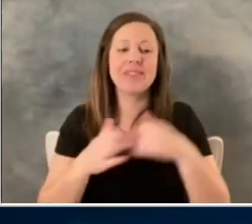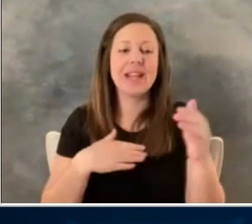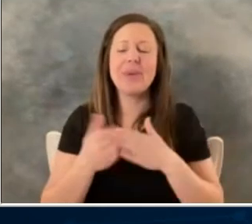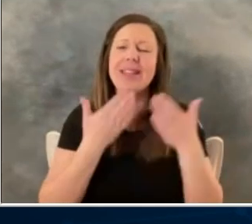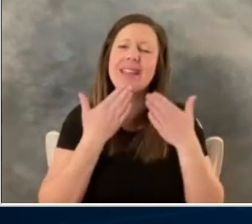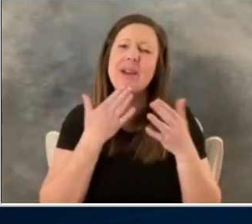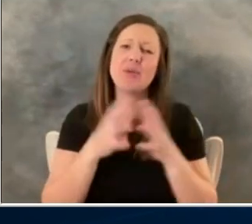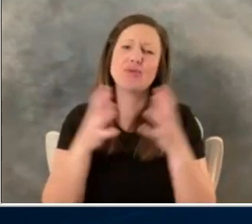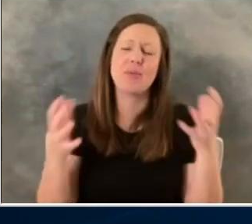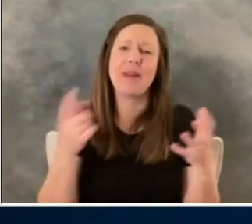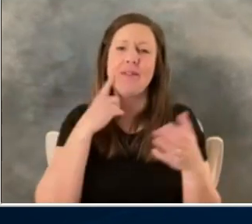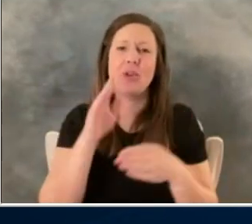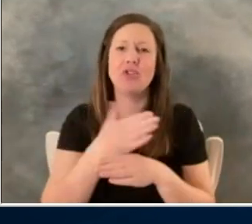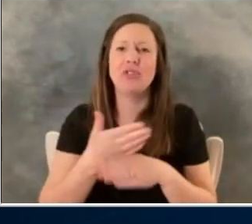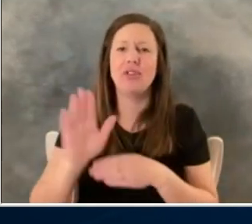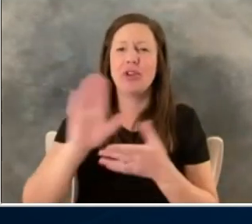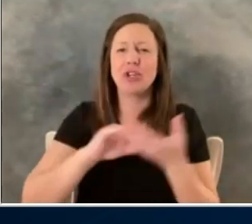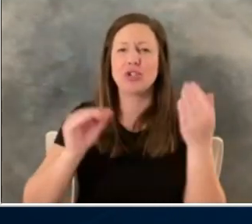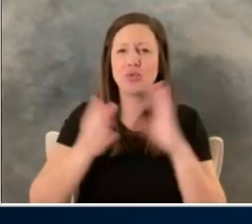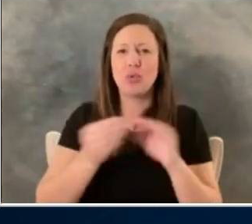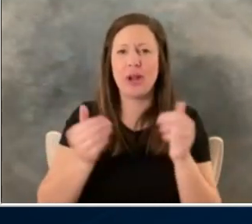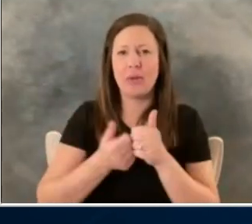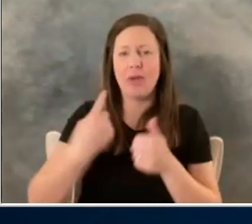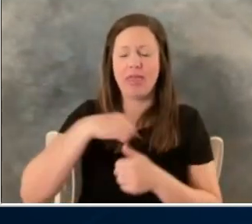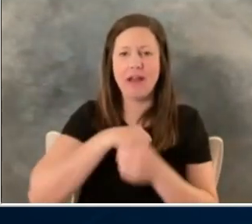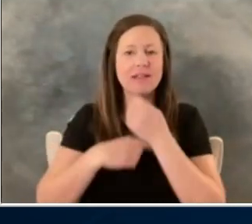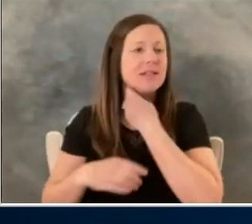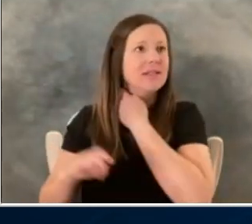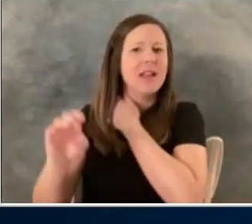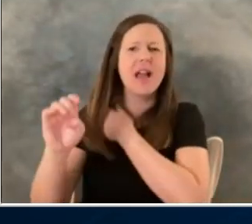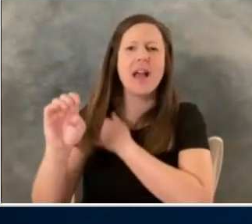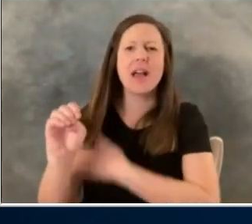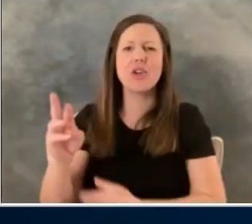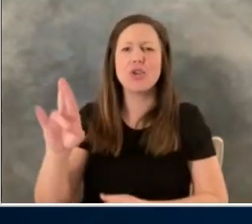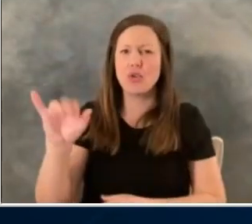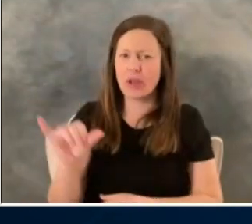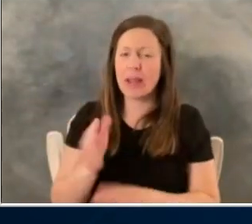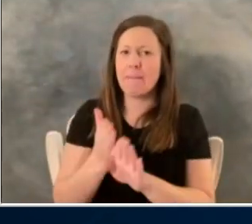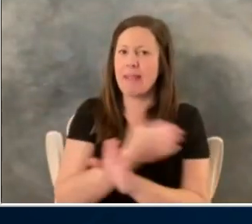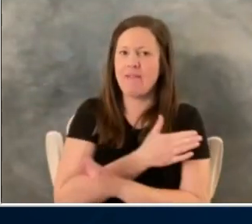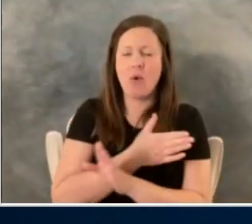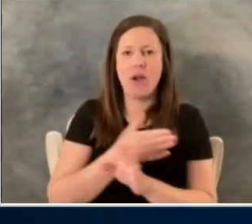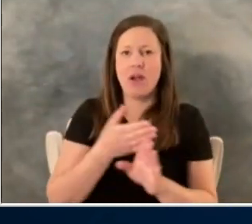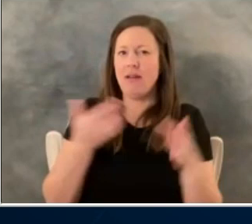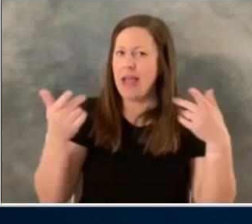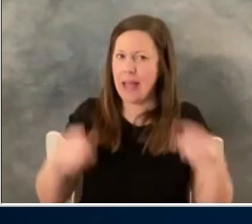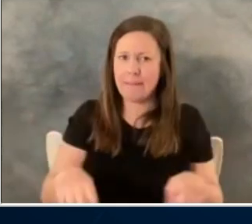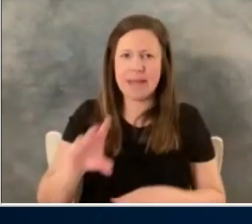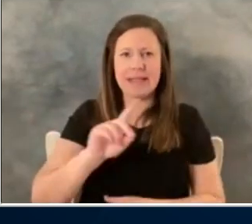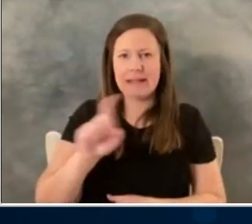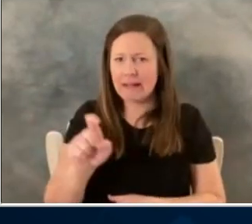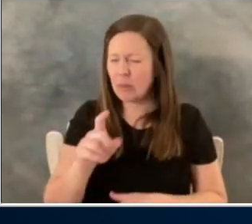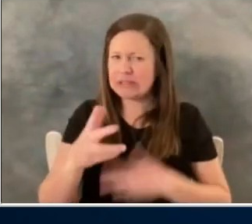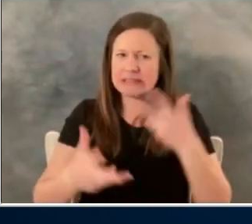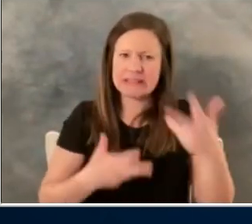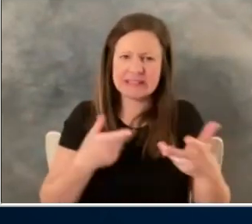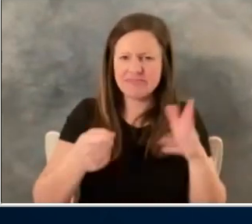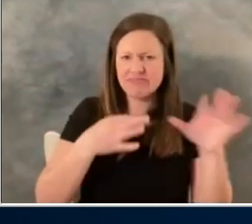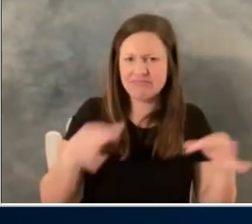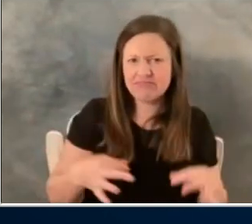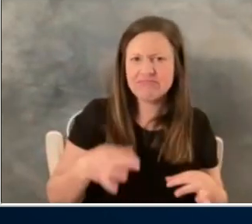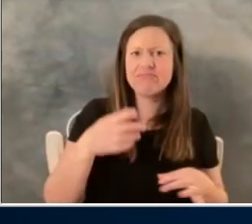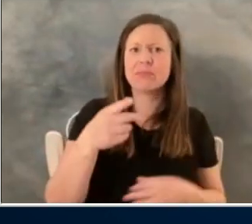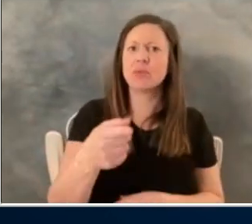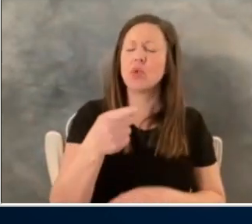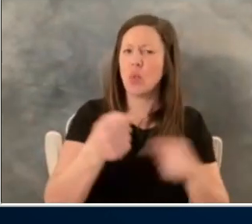with us. Yuri, take us back before the diagnosis. You were in pain. We mentioned you were a big runner, but